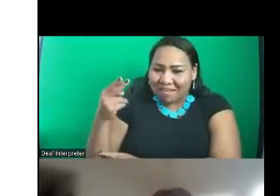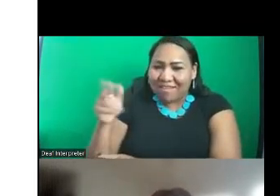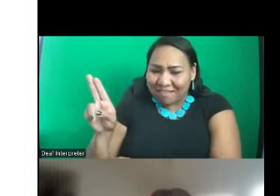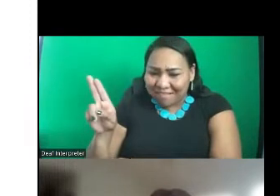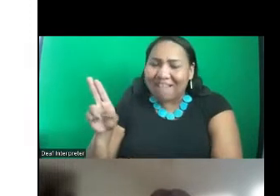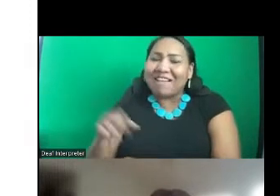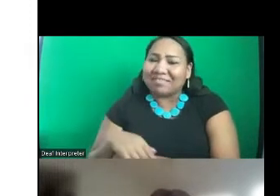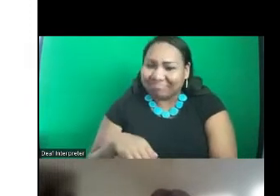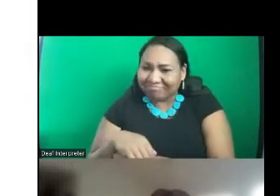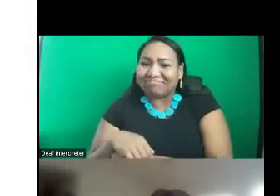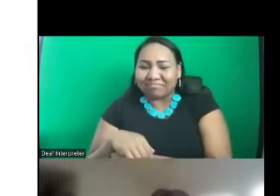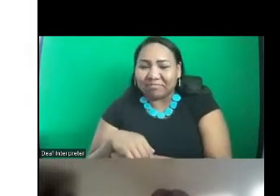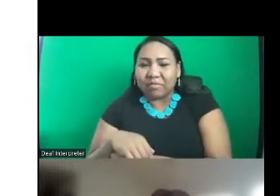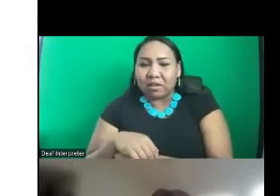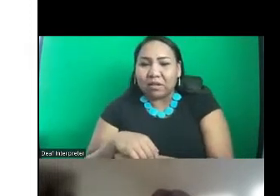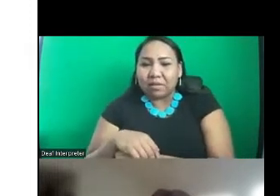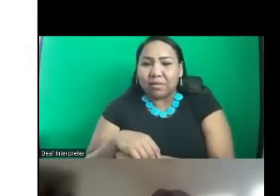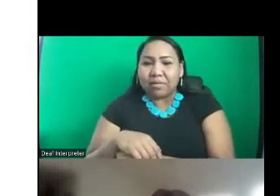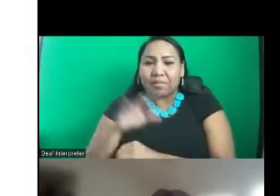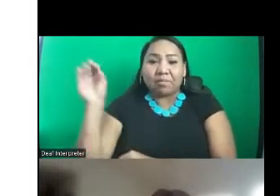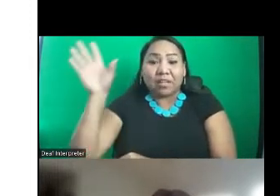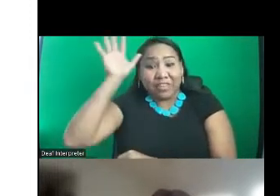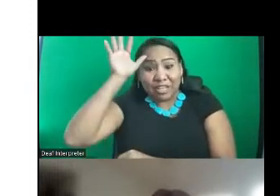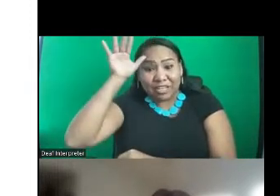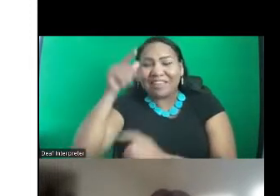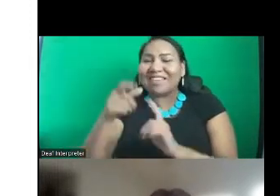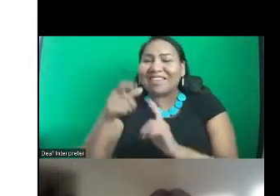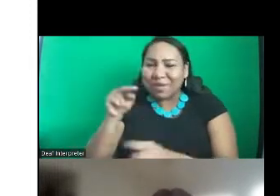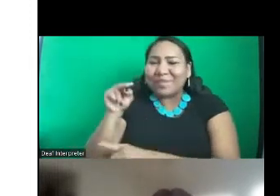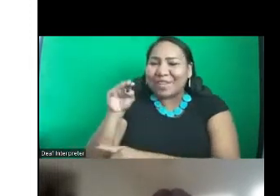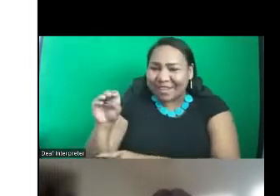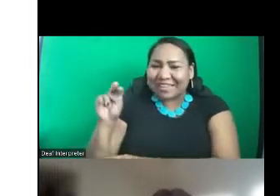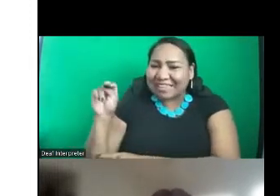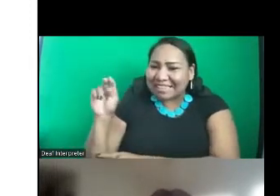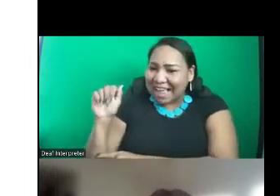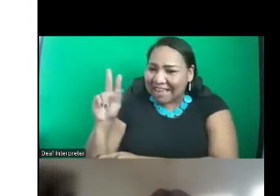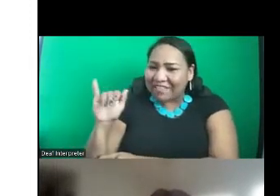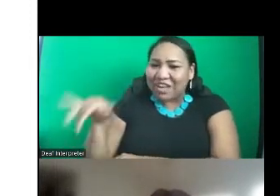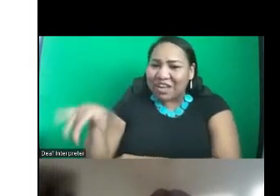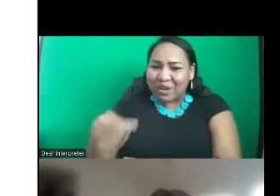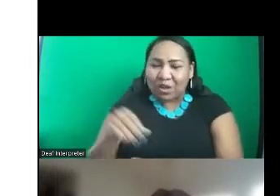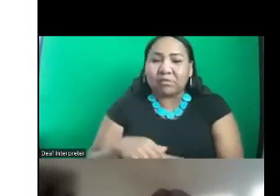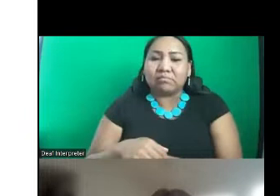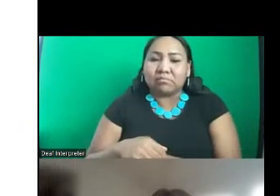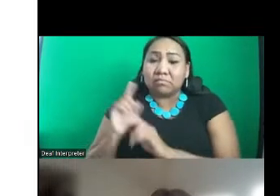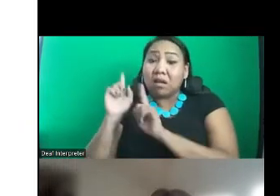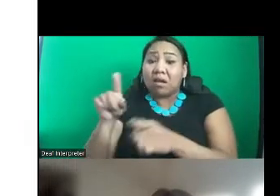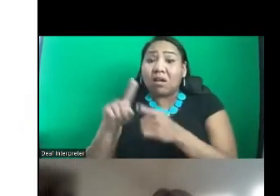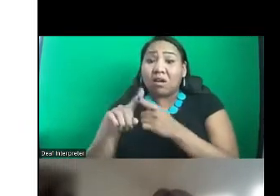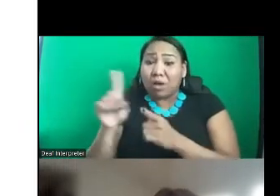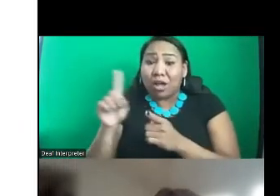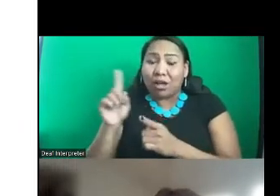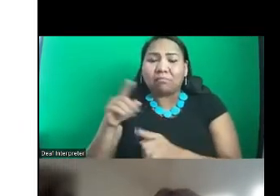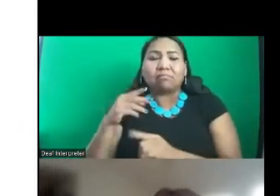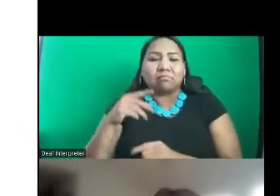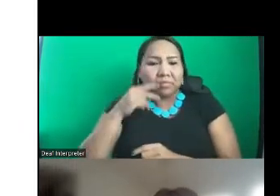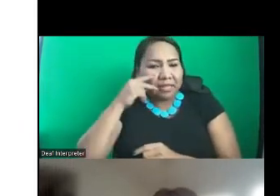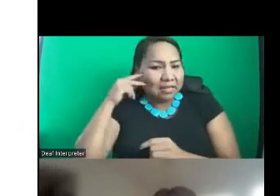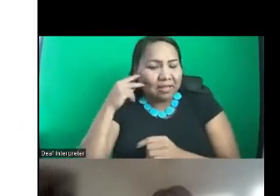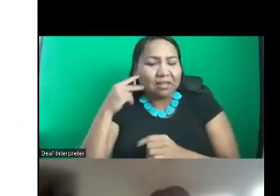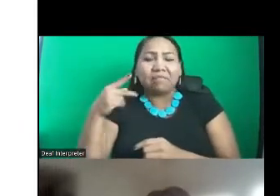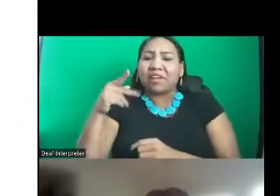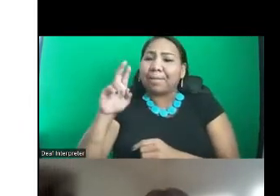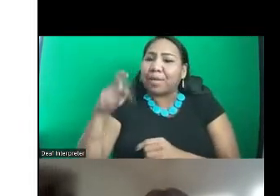Canyon, New Mexico. She attended the Native American Preparatory School in New Mexico for high school and completed her BA